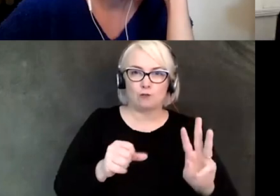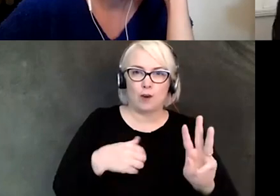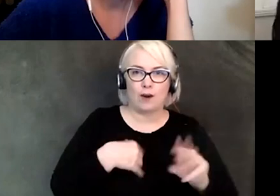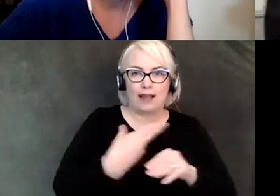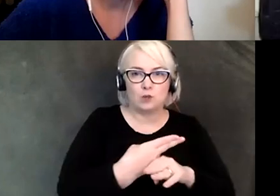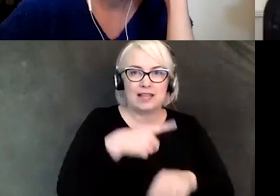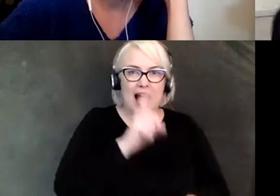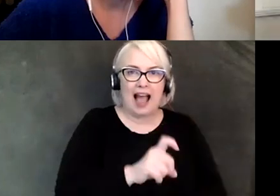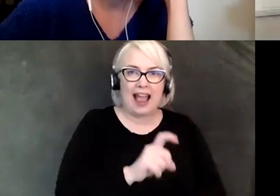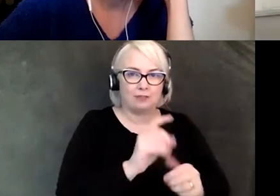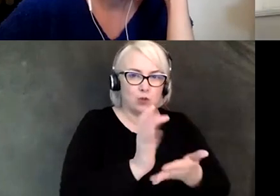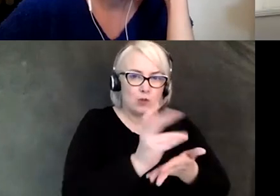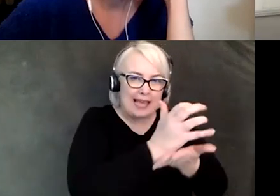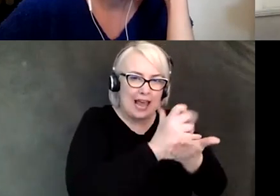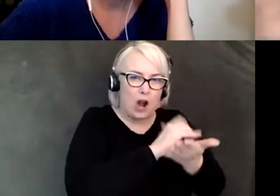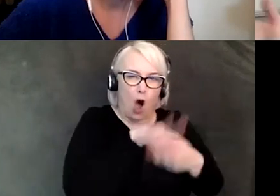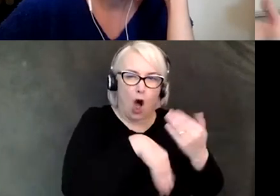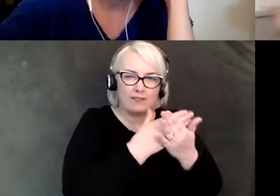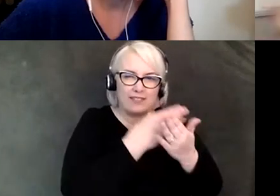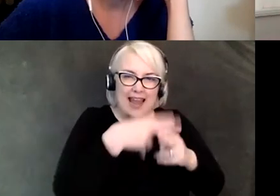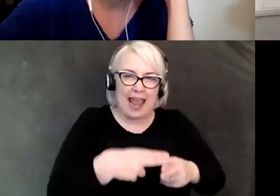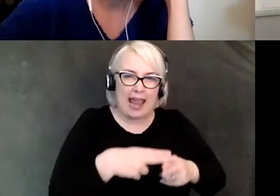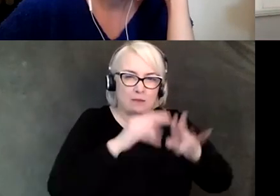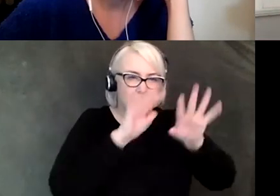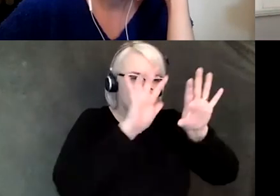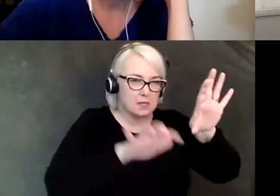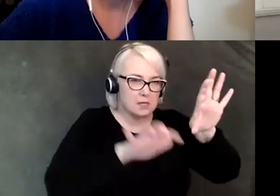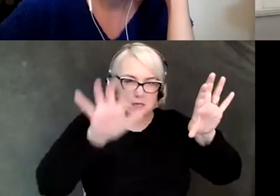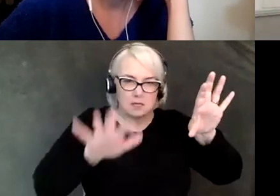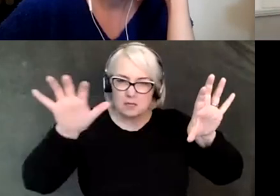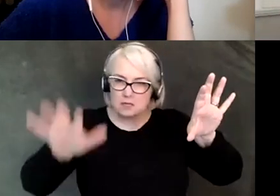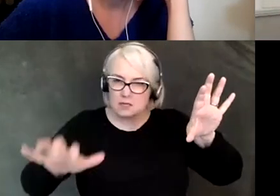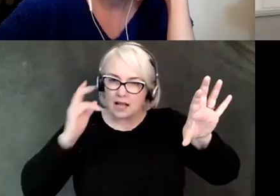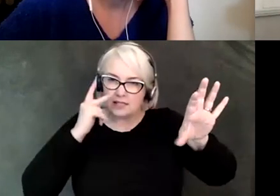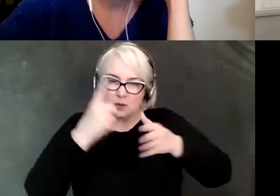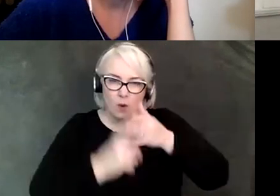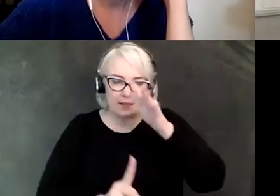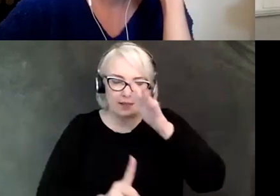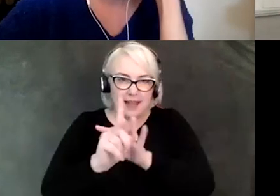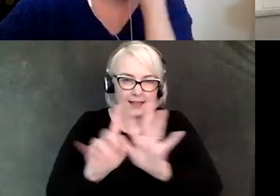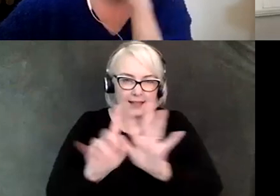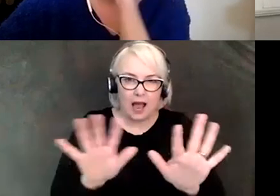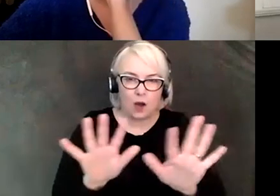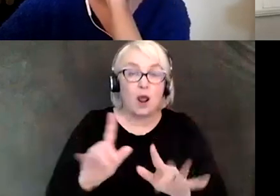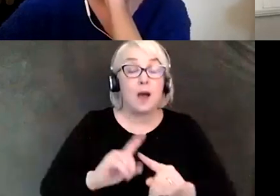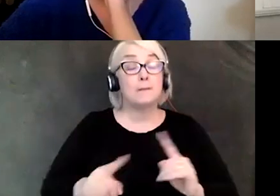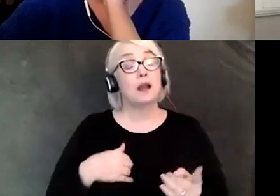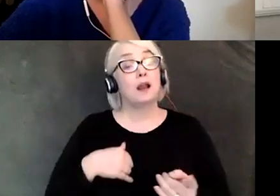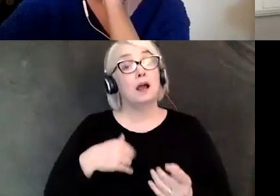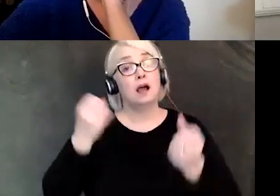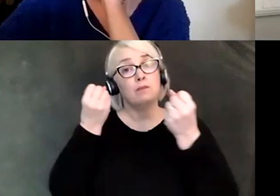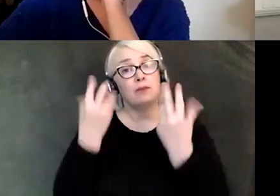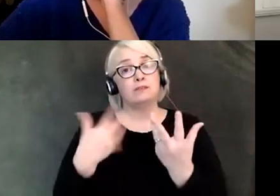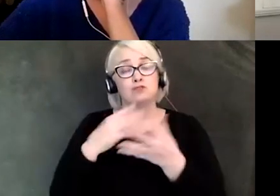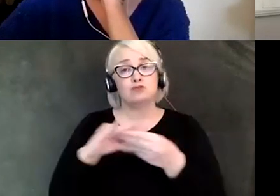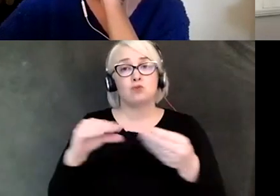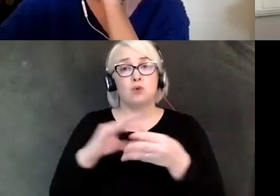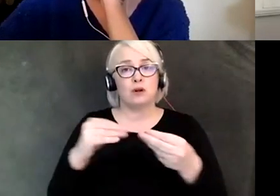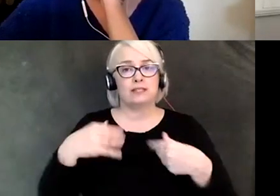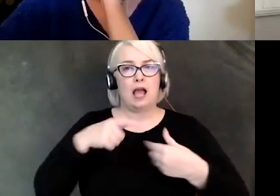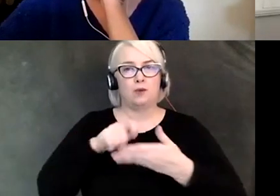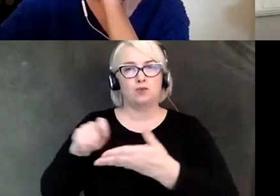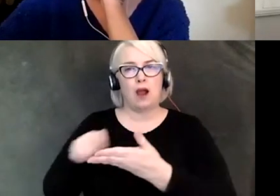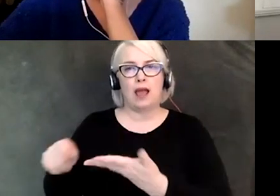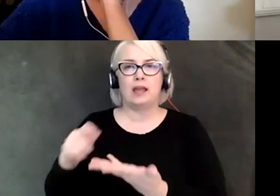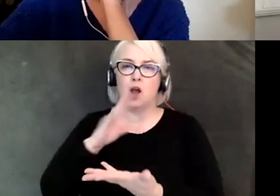all the names together. And then I look at them and just see what stands out. But you know what I do a lot of, because a lot of the stories I write are kind